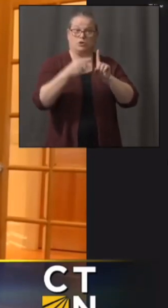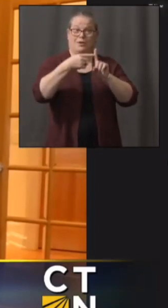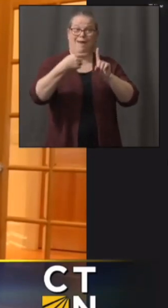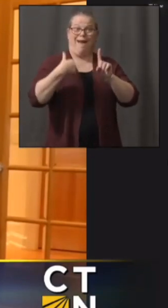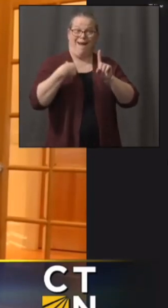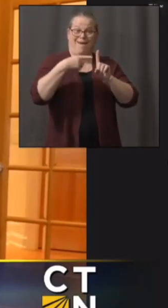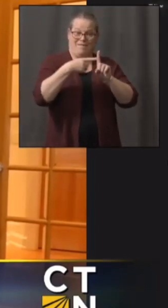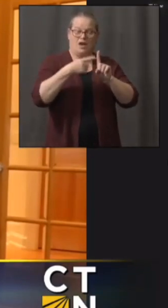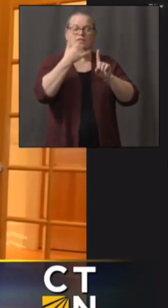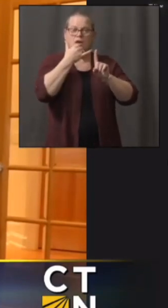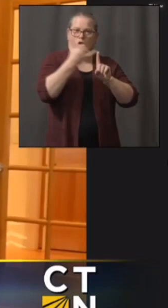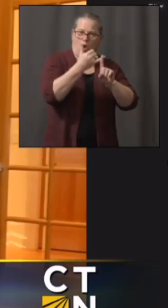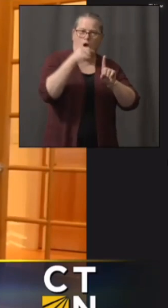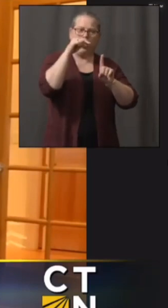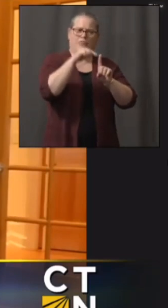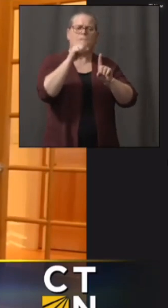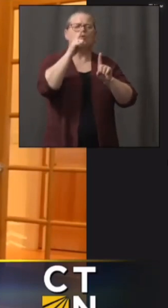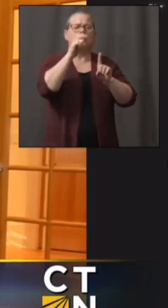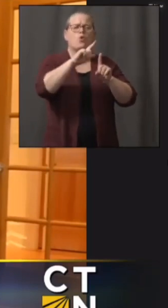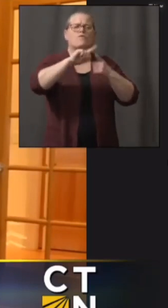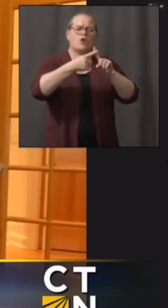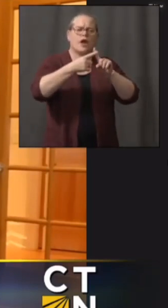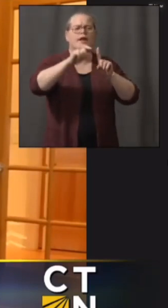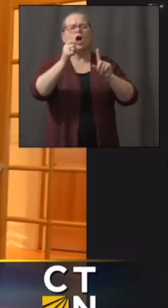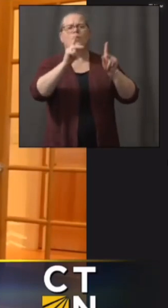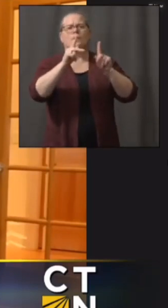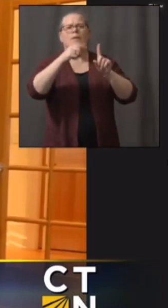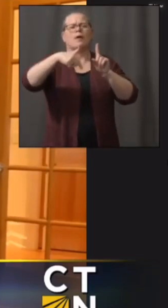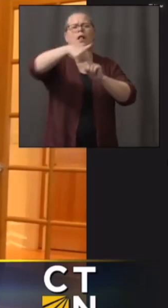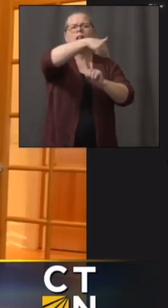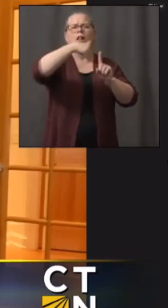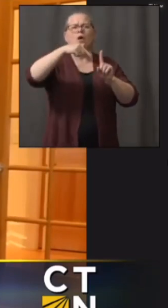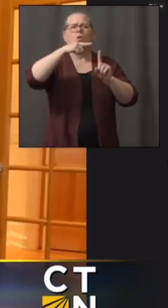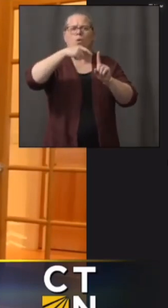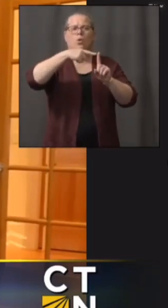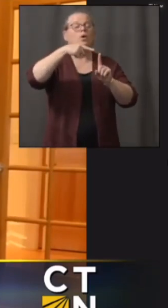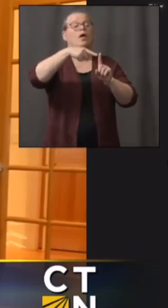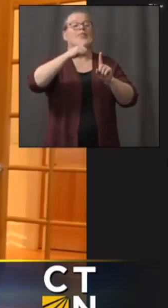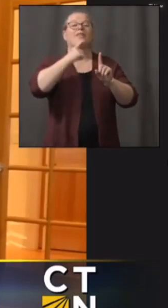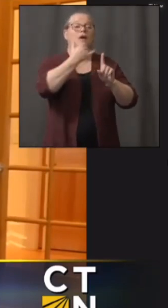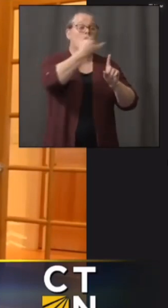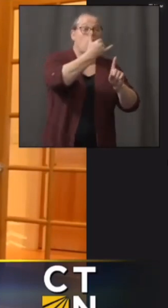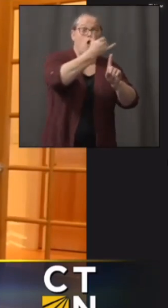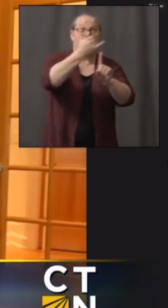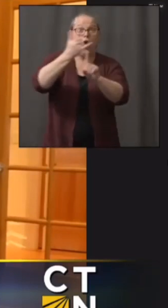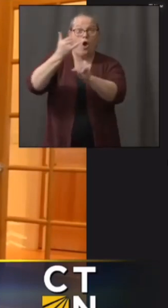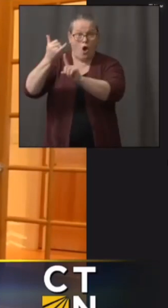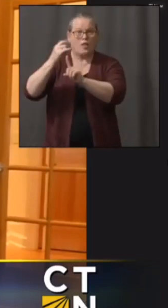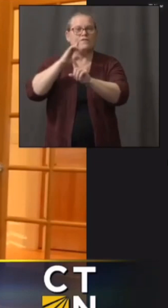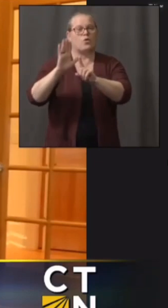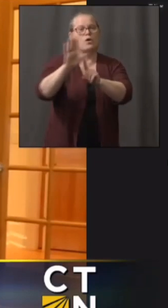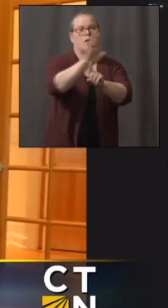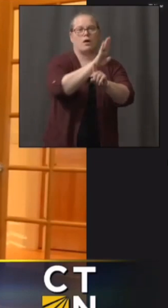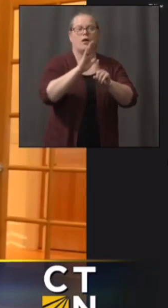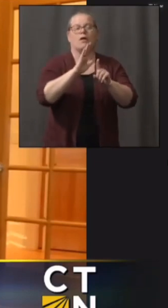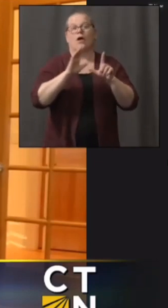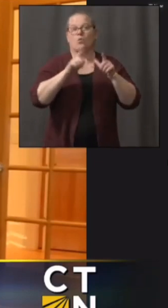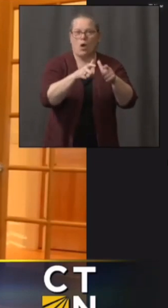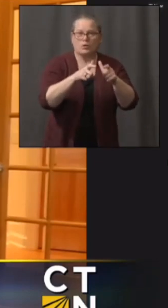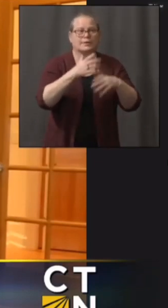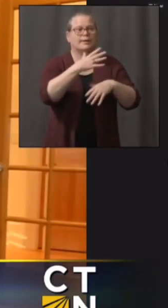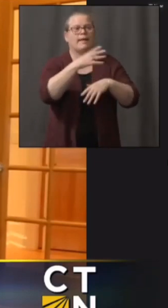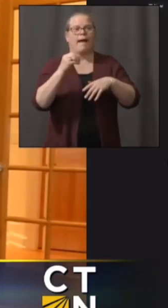and then contact those people and encourage them to quarantine and get them supports that they need. We're reaching out to